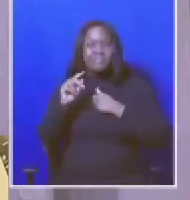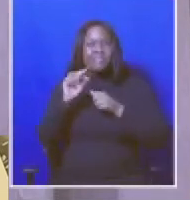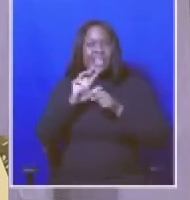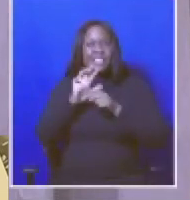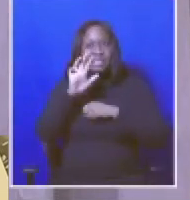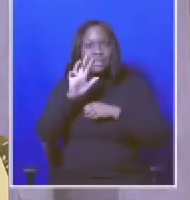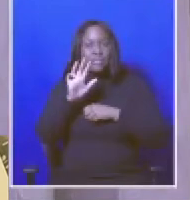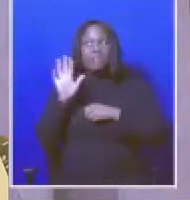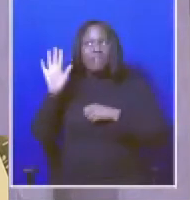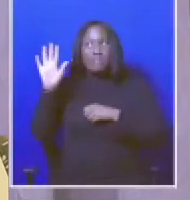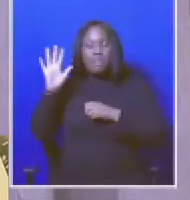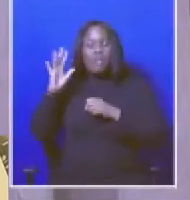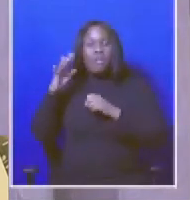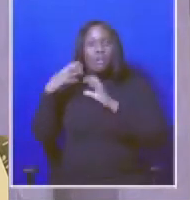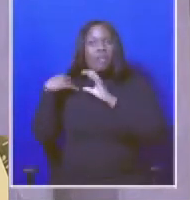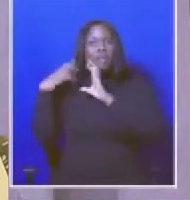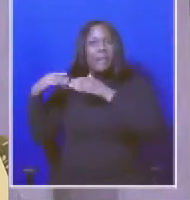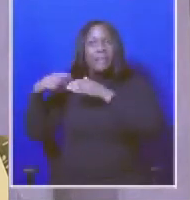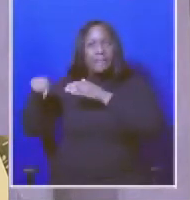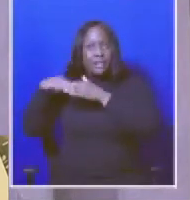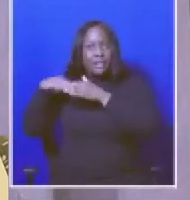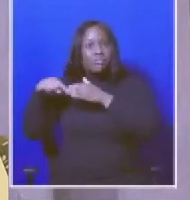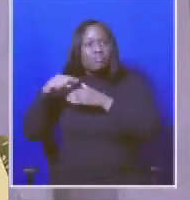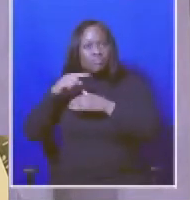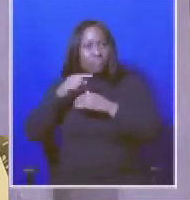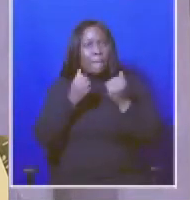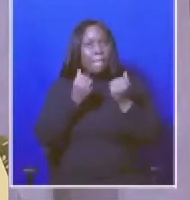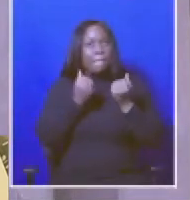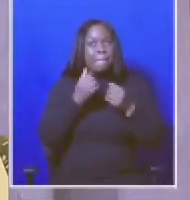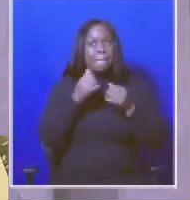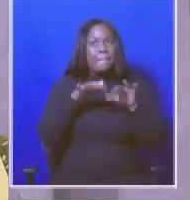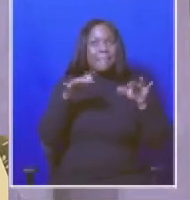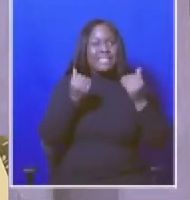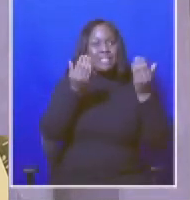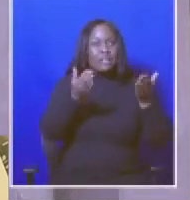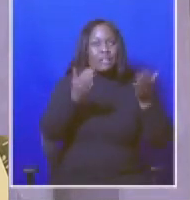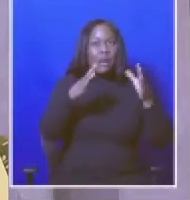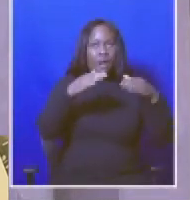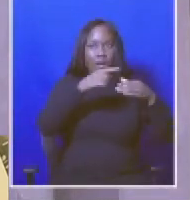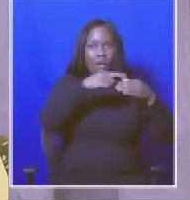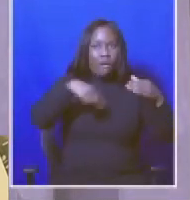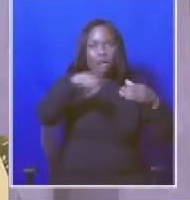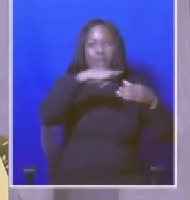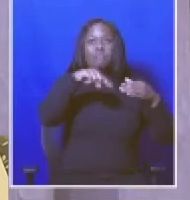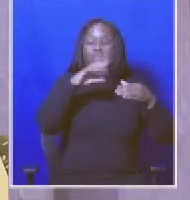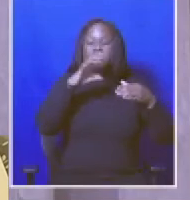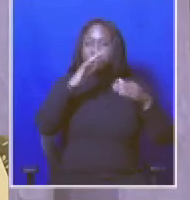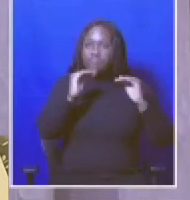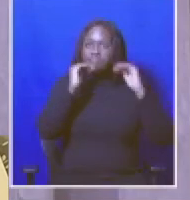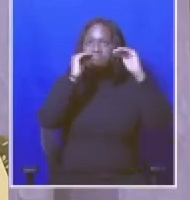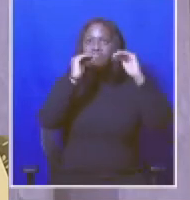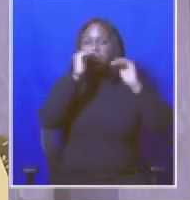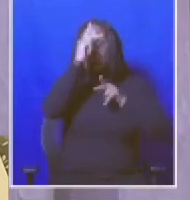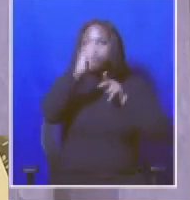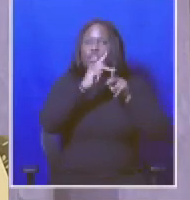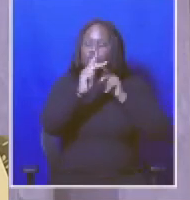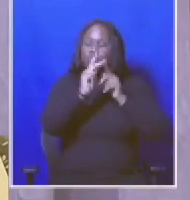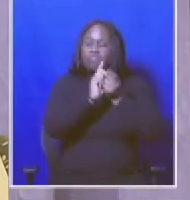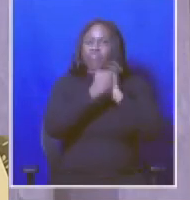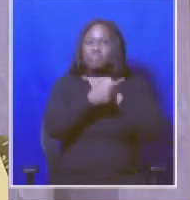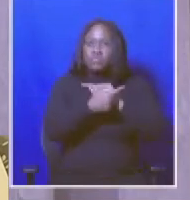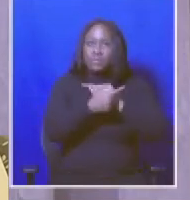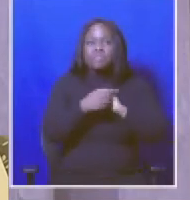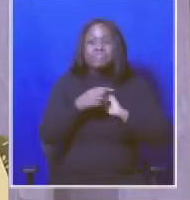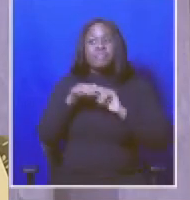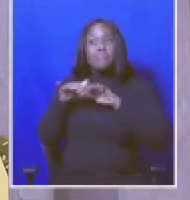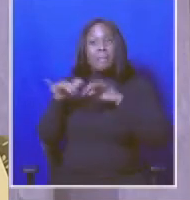the professionalization of the public sector. The framework was introduced to ensure that only qualified